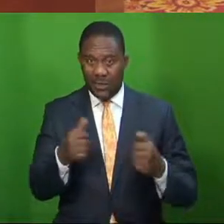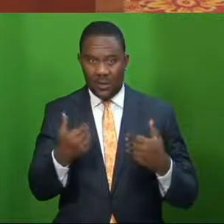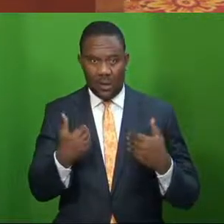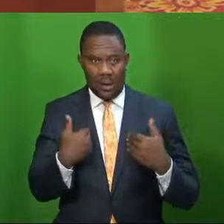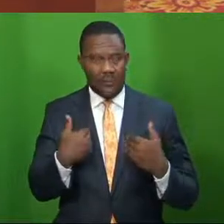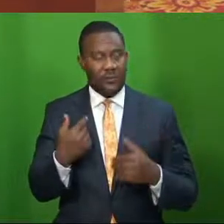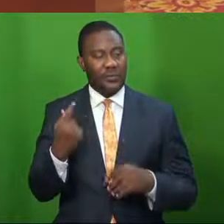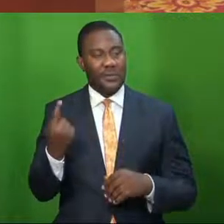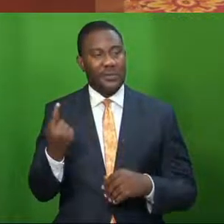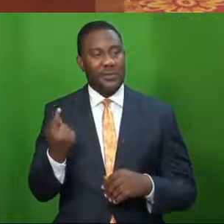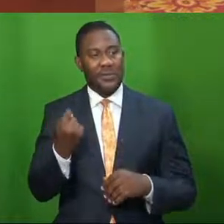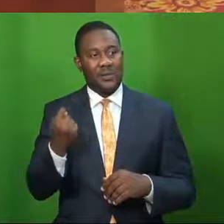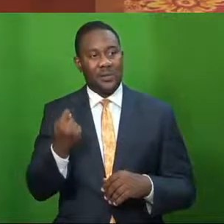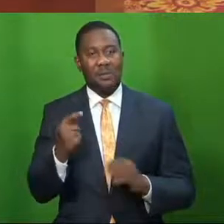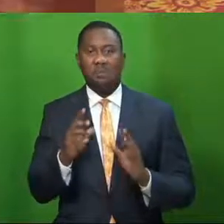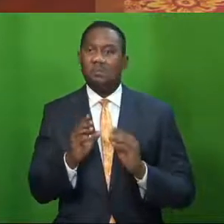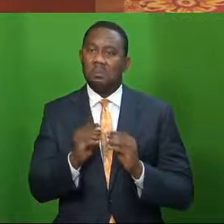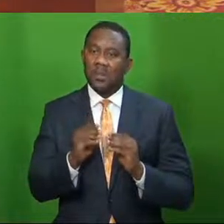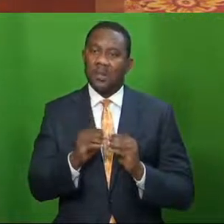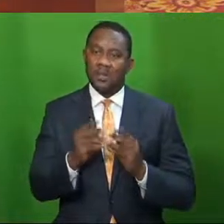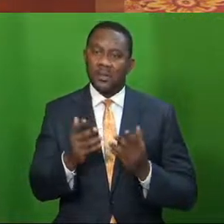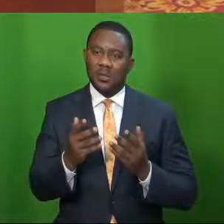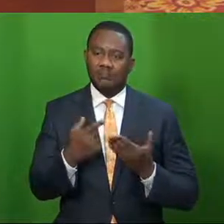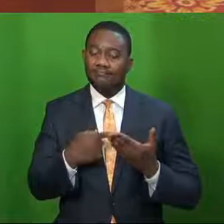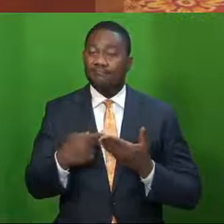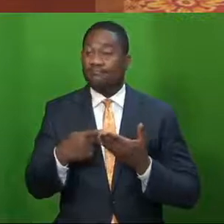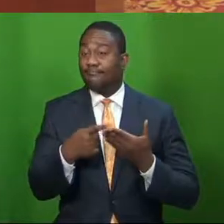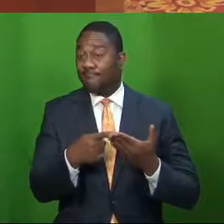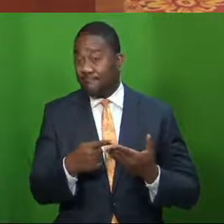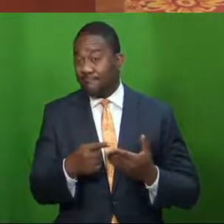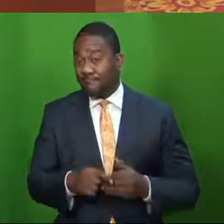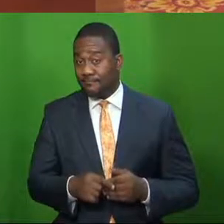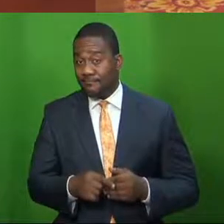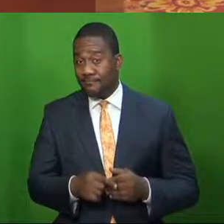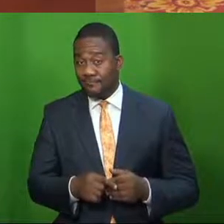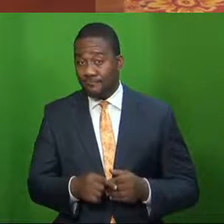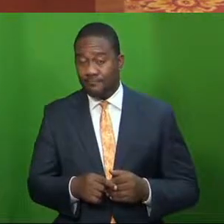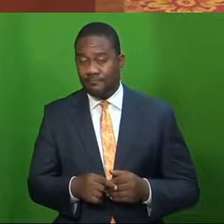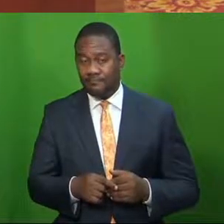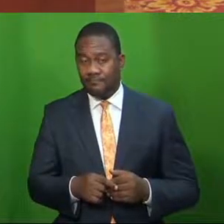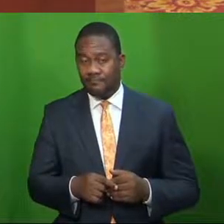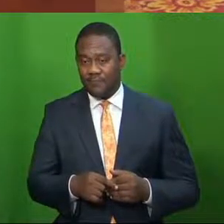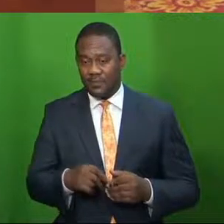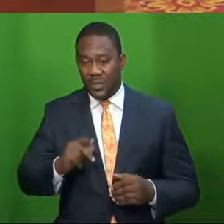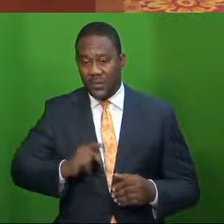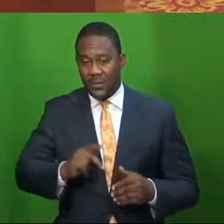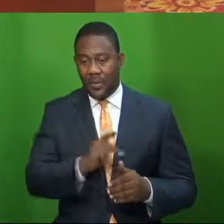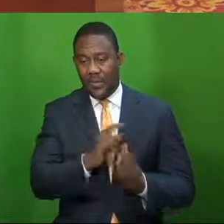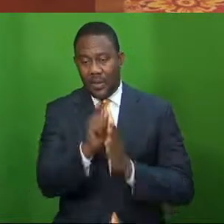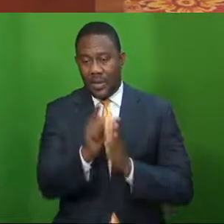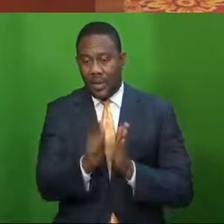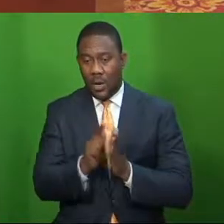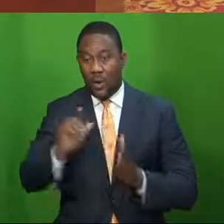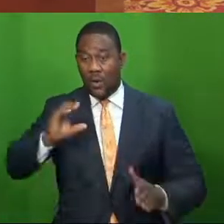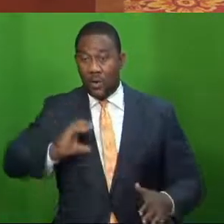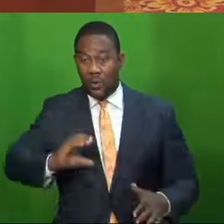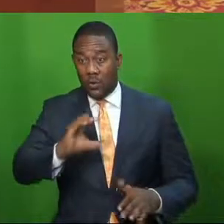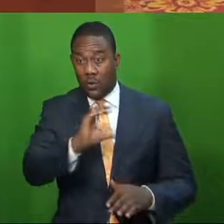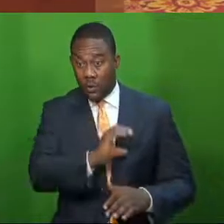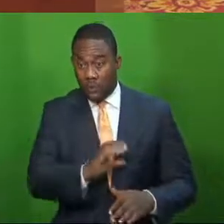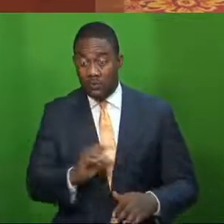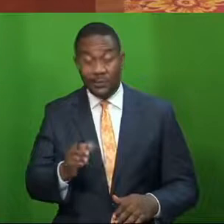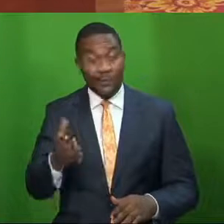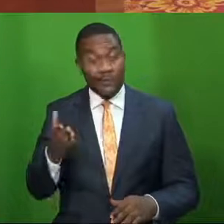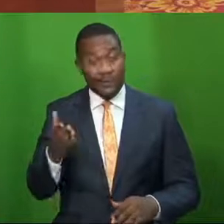when we meet, because the Standing Orders Committee is the committee that should lead us